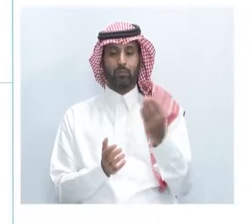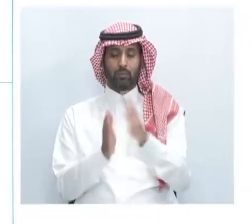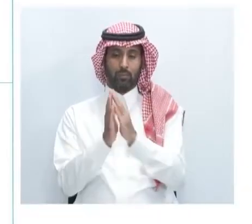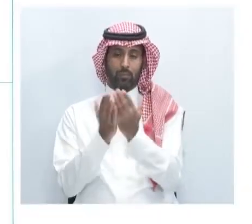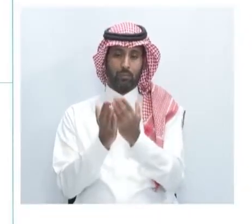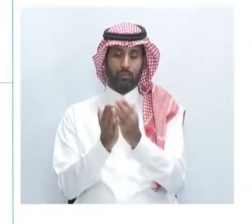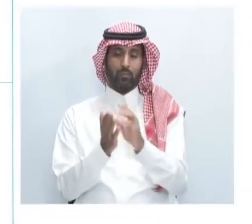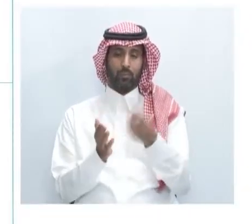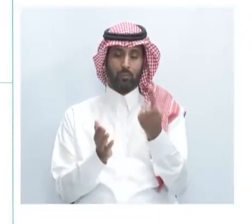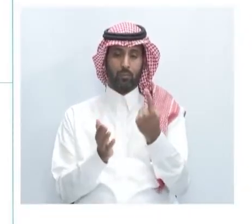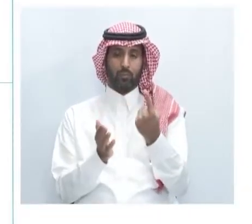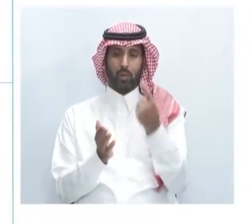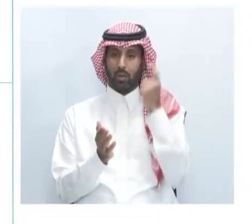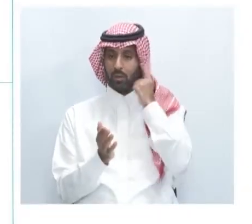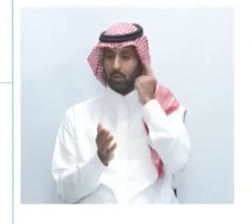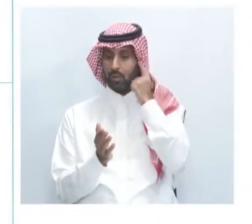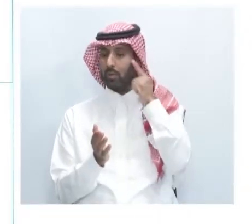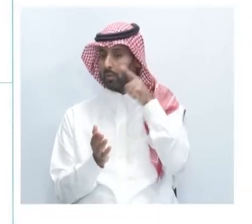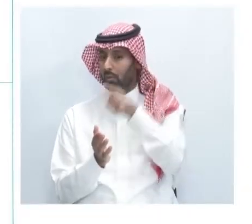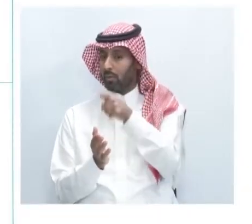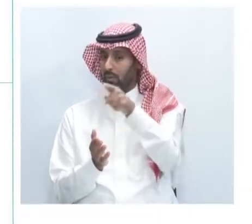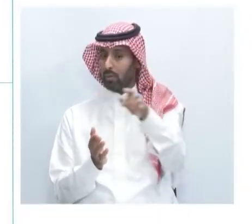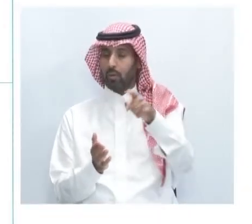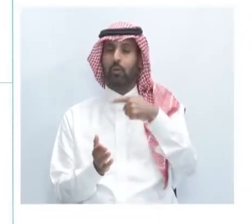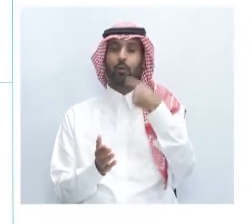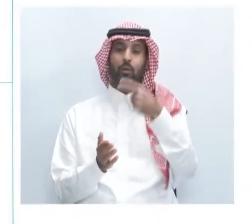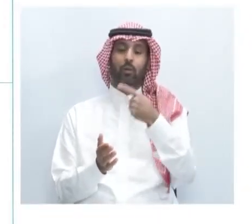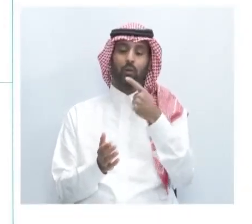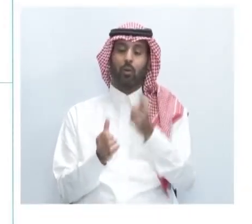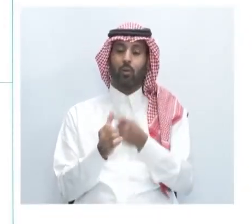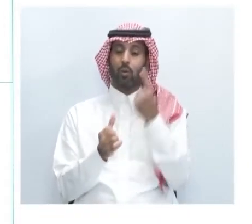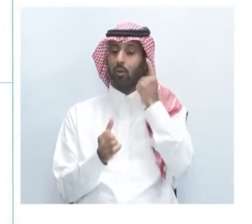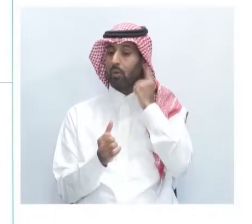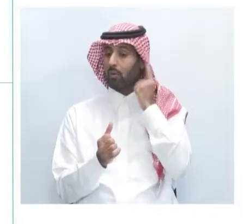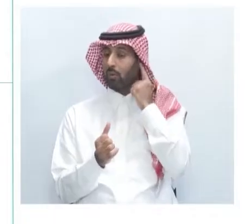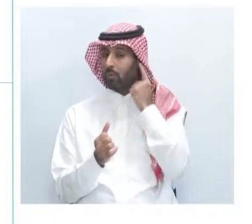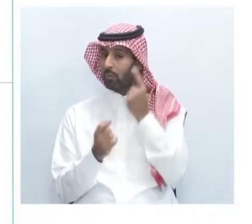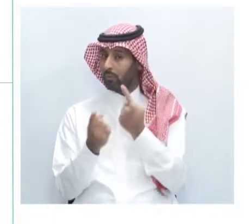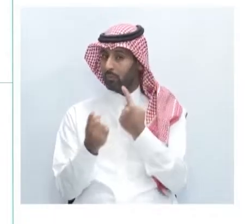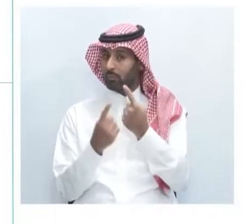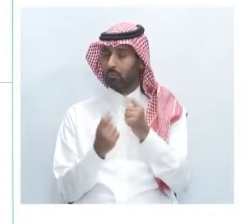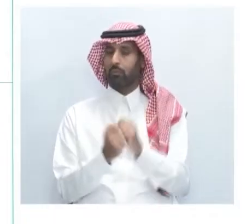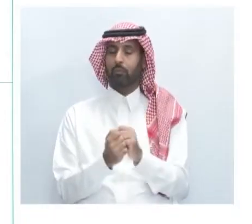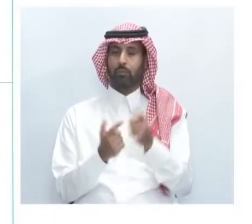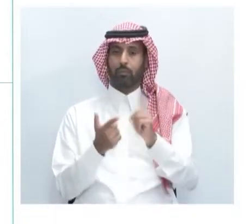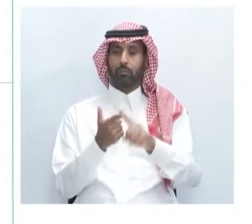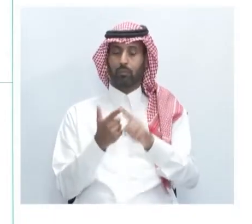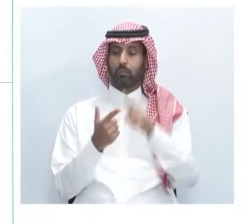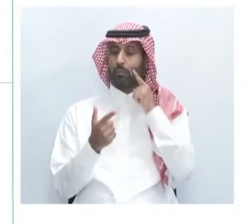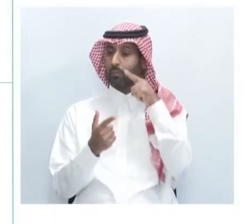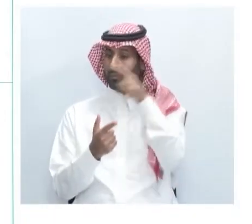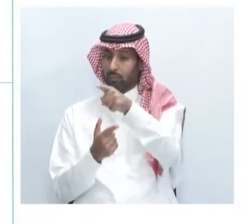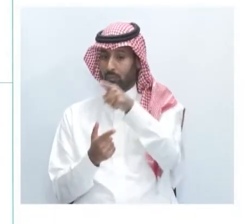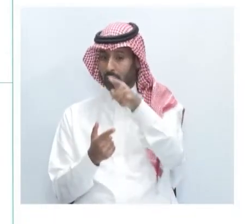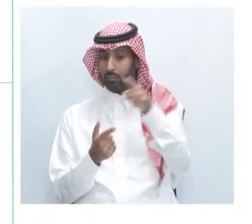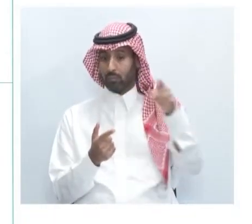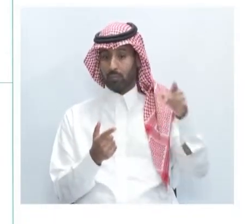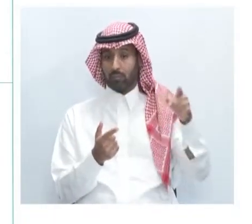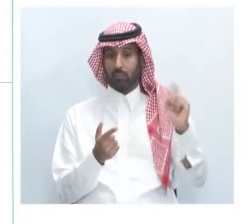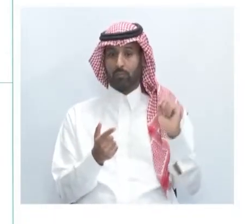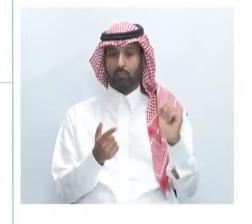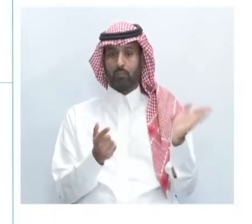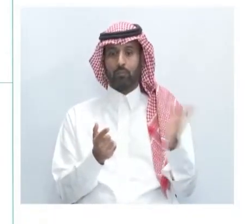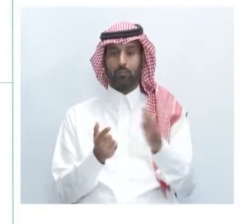32. Okay, number one, listen, point, and say. So you will listen to me. Listen. Then point, use your finger to point